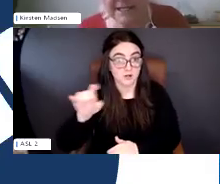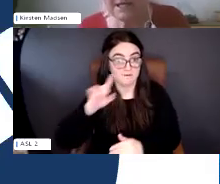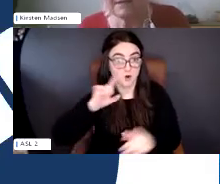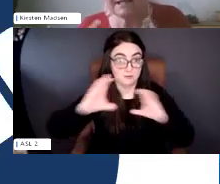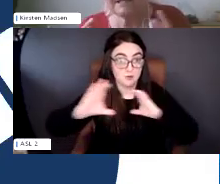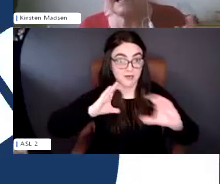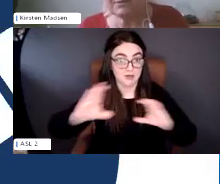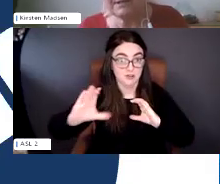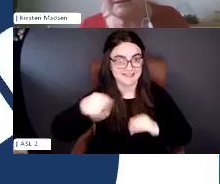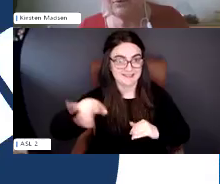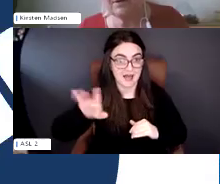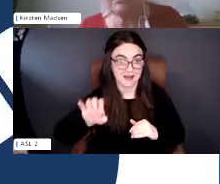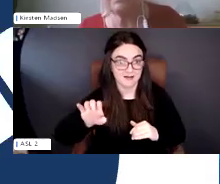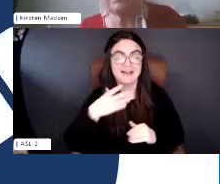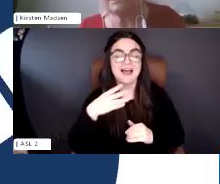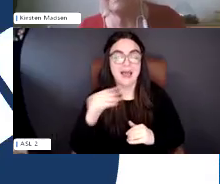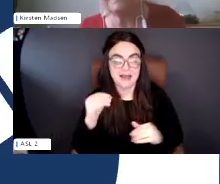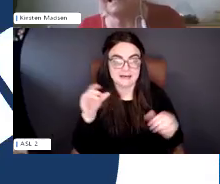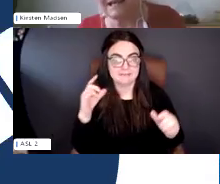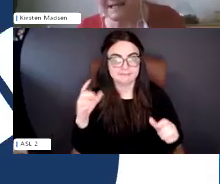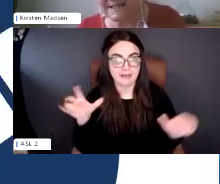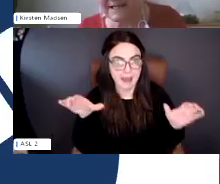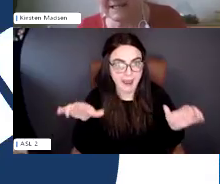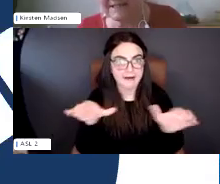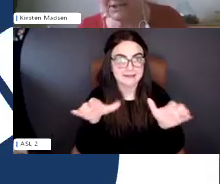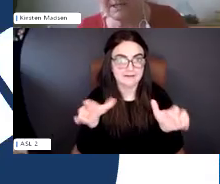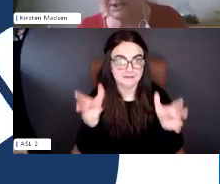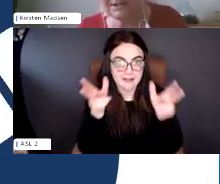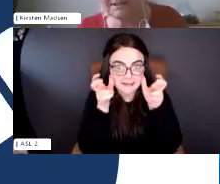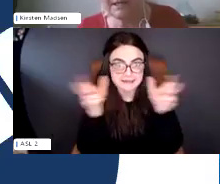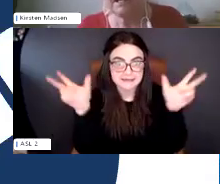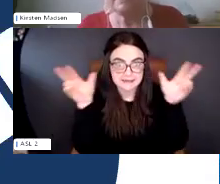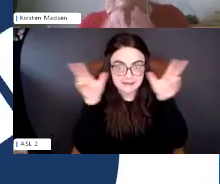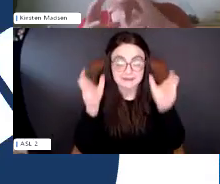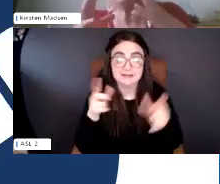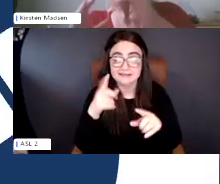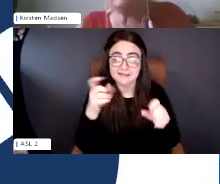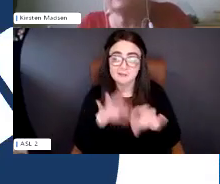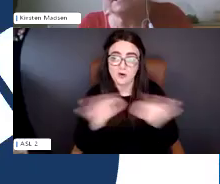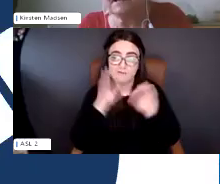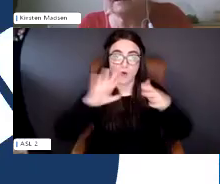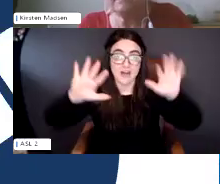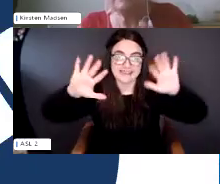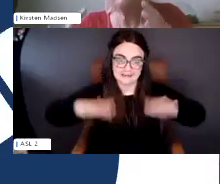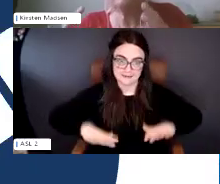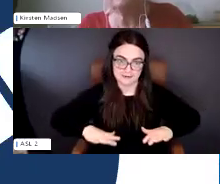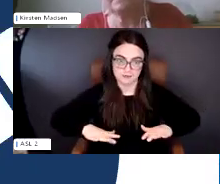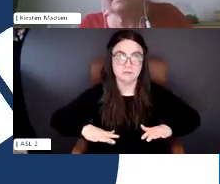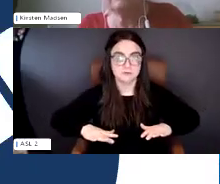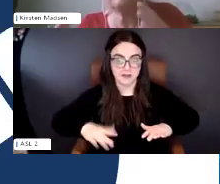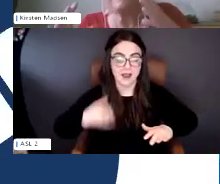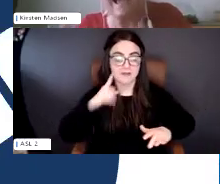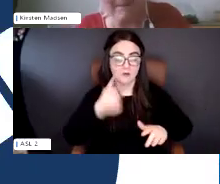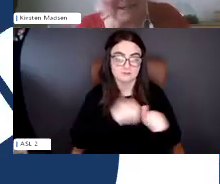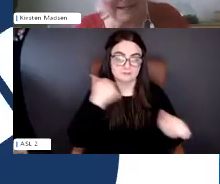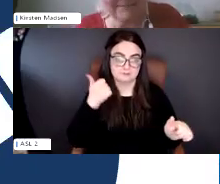listening, because that's really important with regard to de-escalating situations and preventing bullying